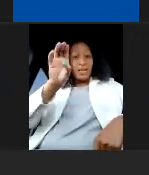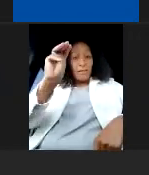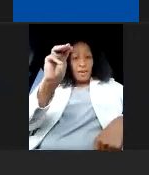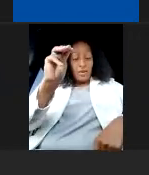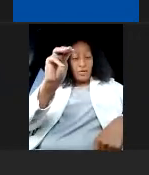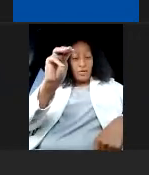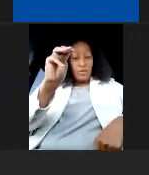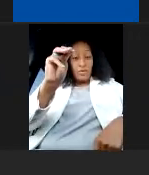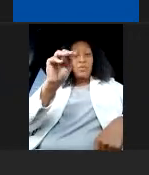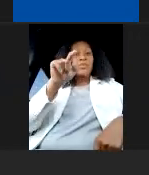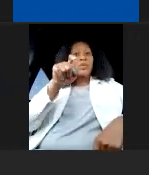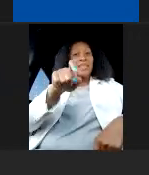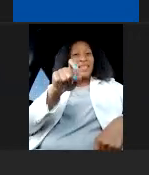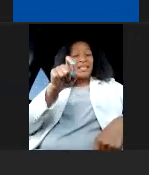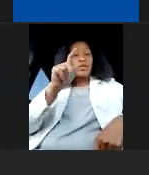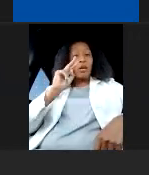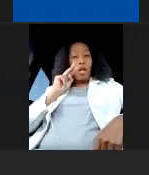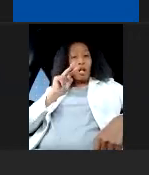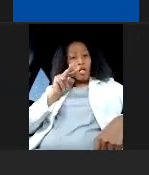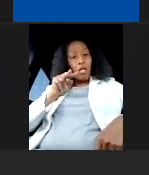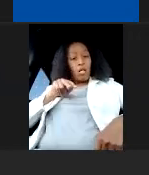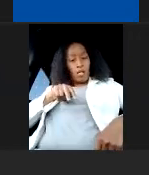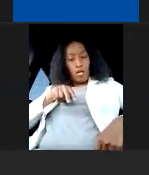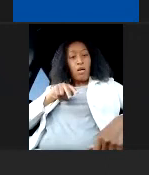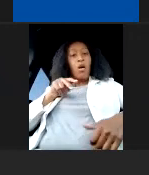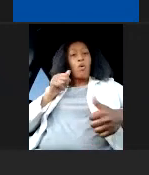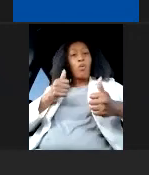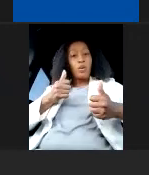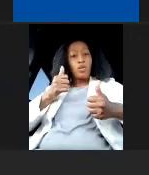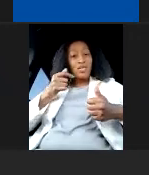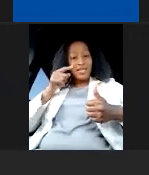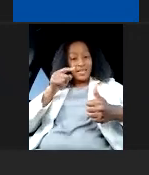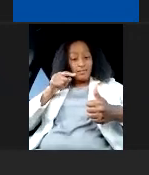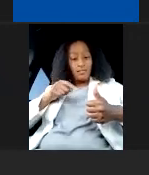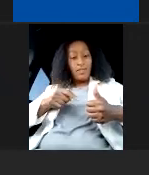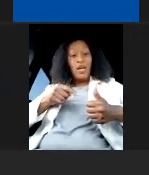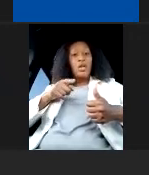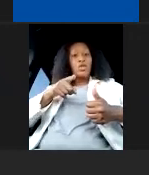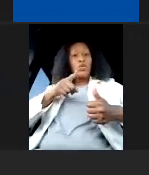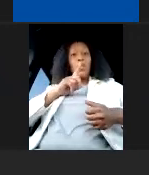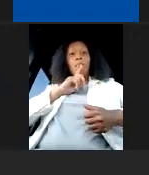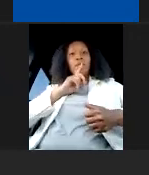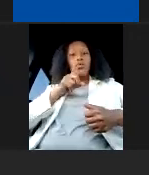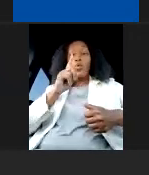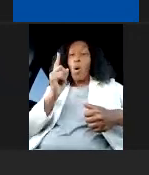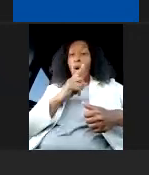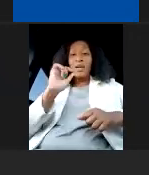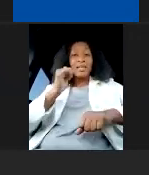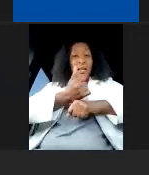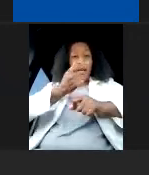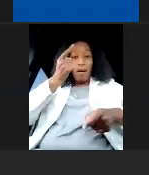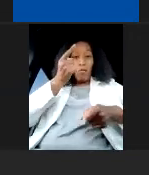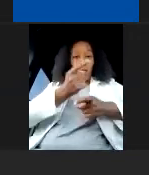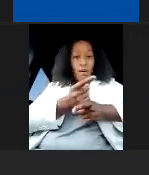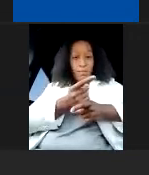1 inch equals to 2.54 centimeters and line it up appropriately. Okay, so let's